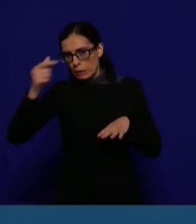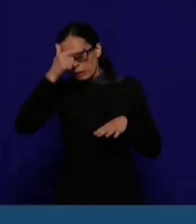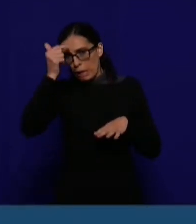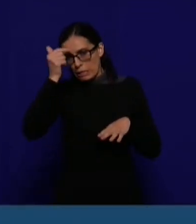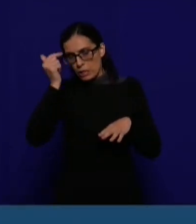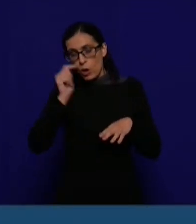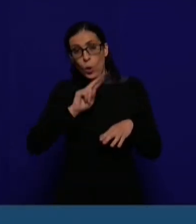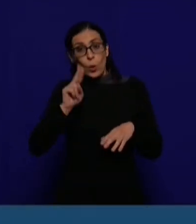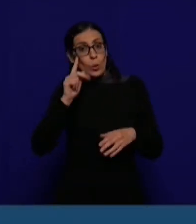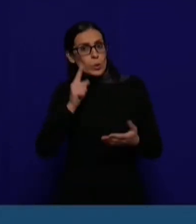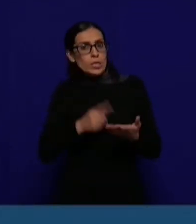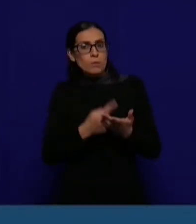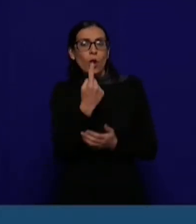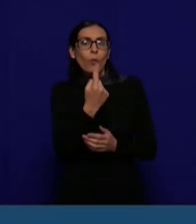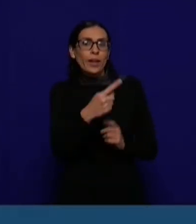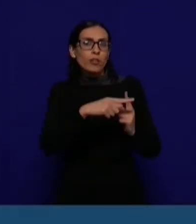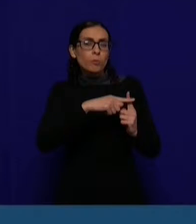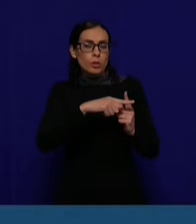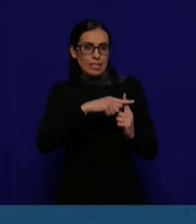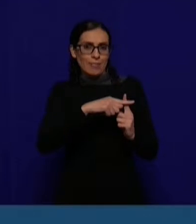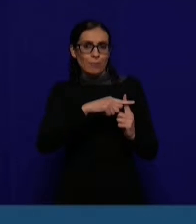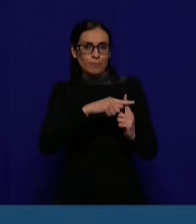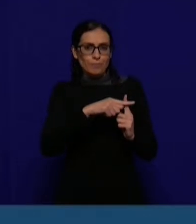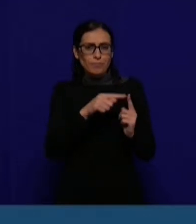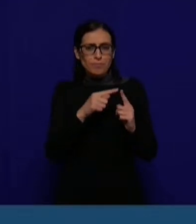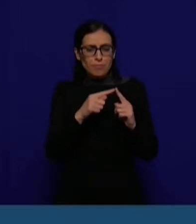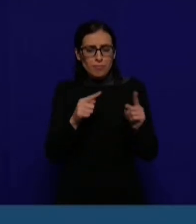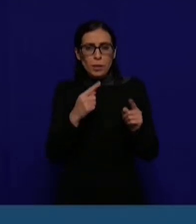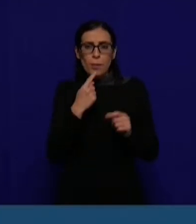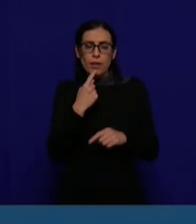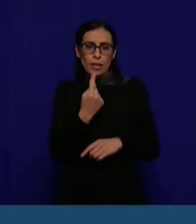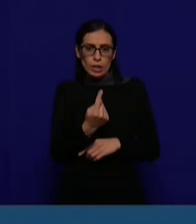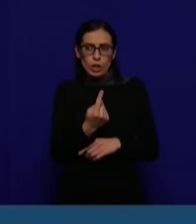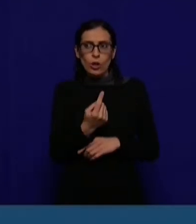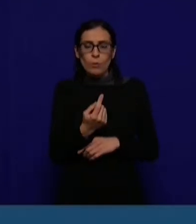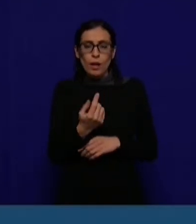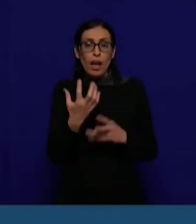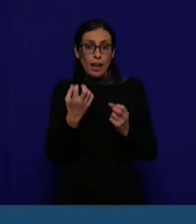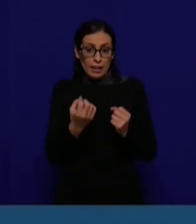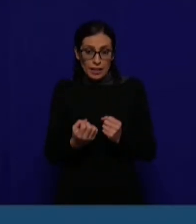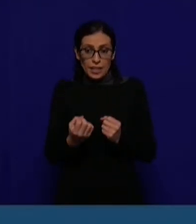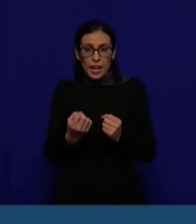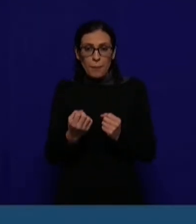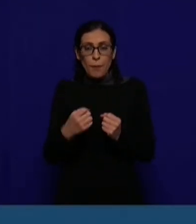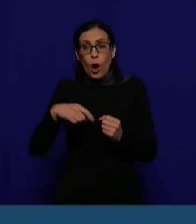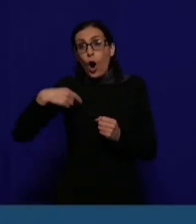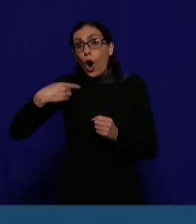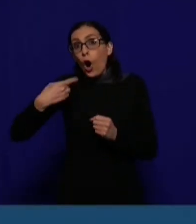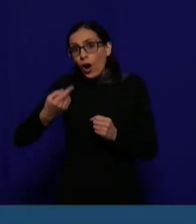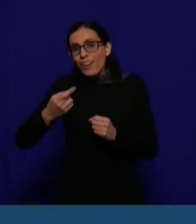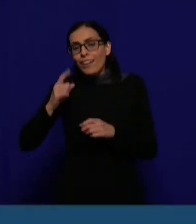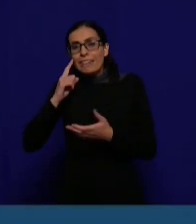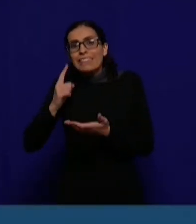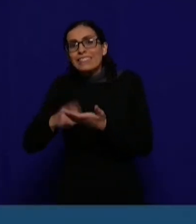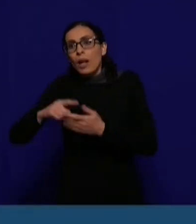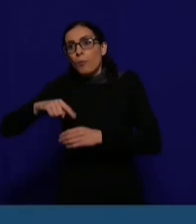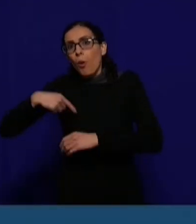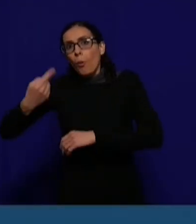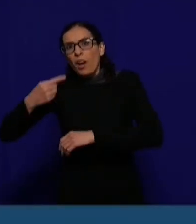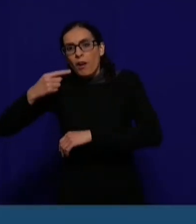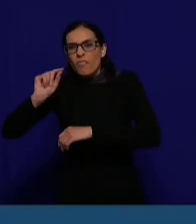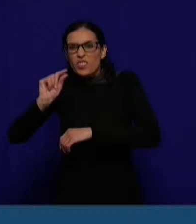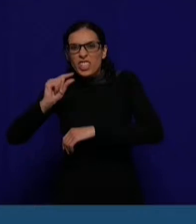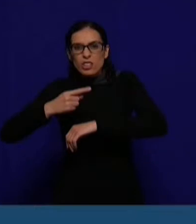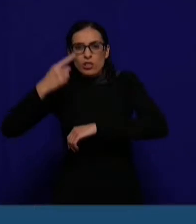każ wieħed li ġie pożittiv. Però bħal mettilkom kellna każijiet li jkunu skoperti wara. Allura importanti li dawn